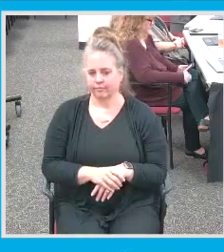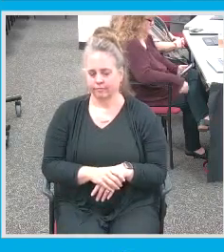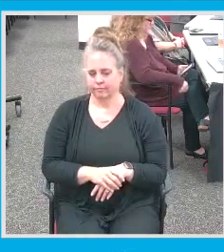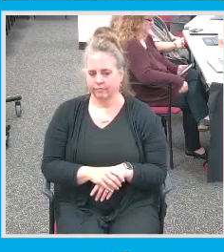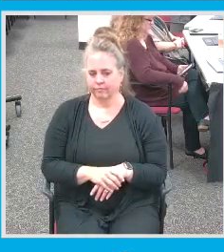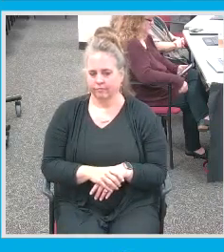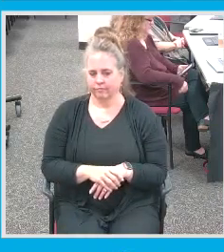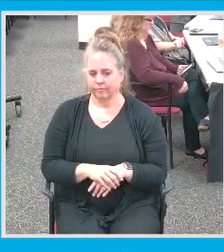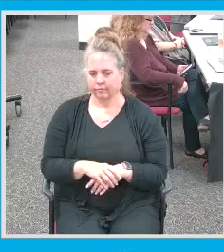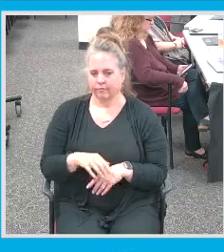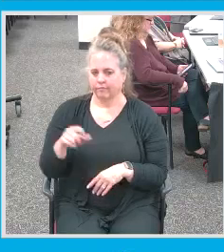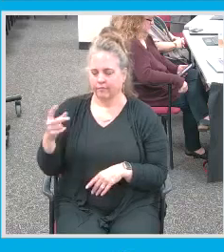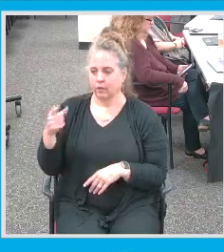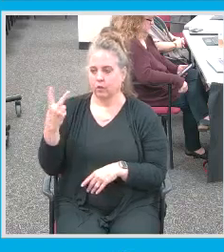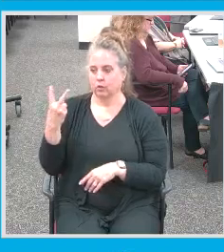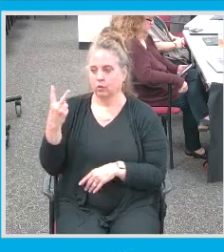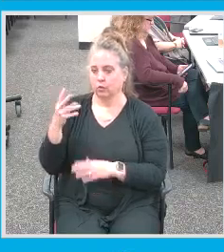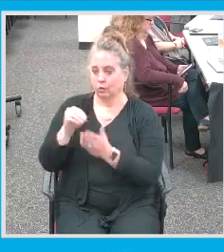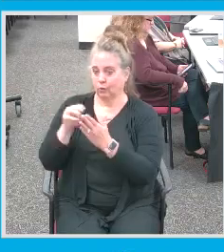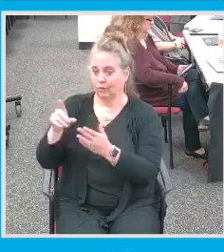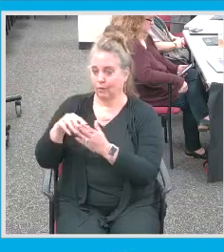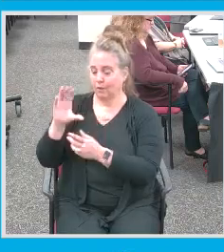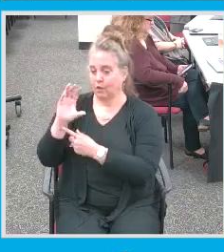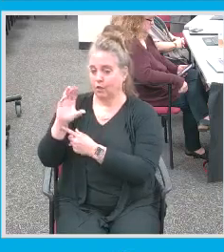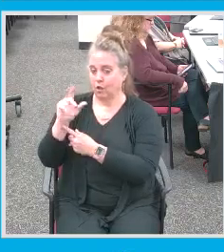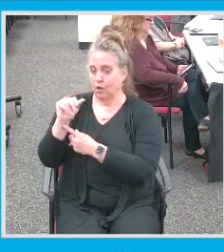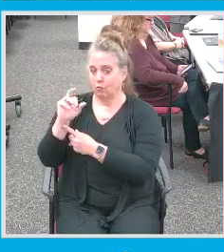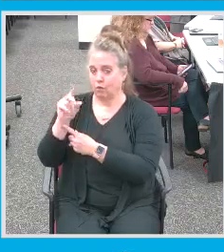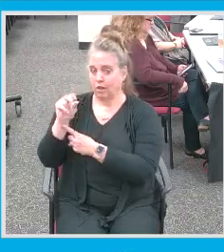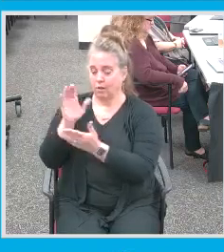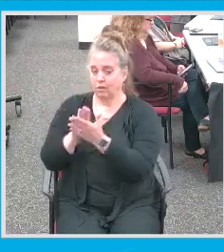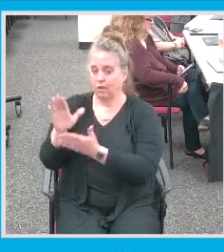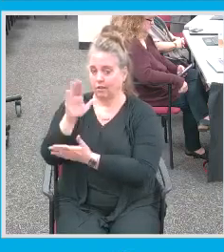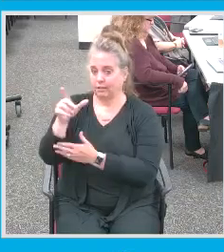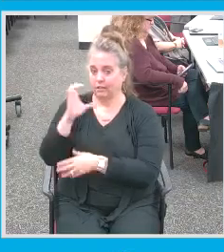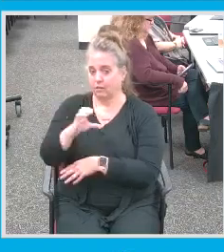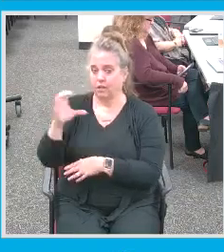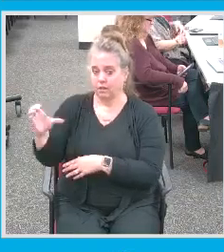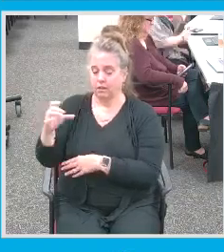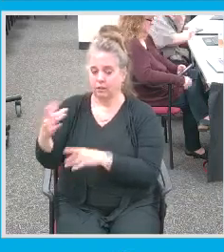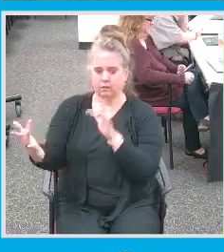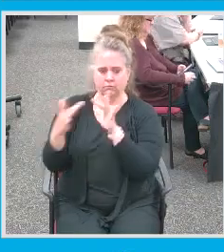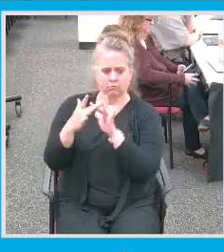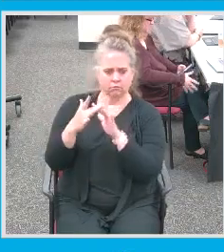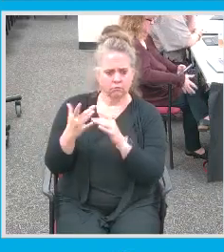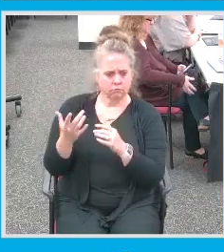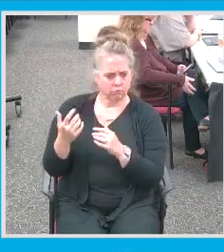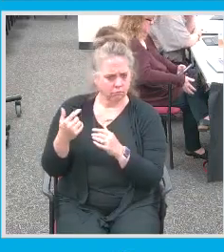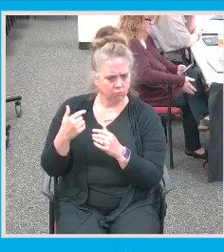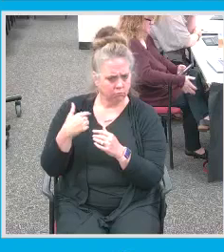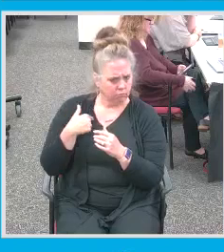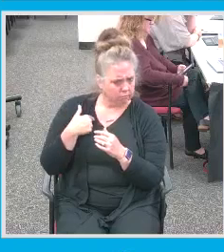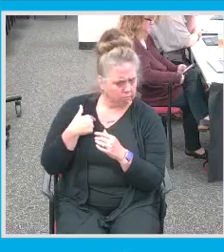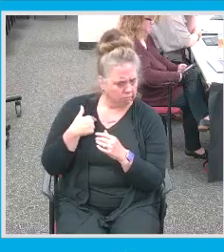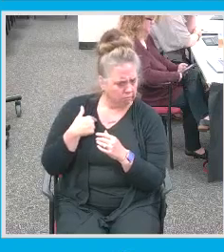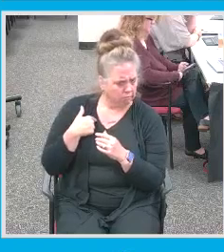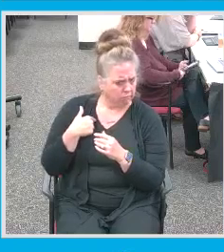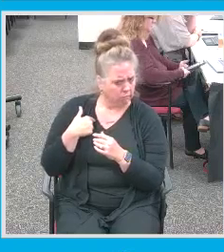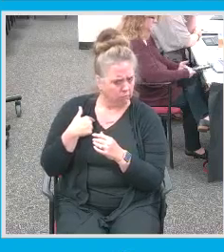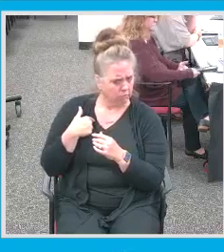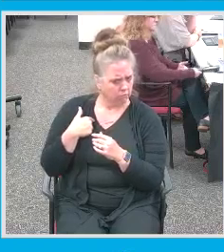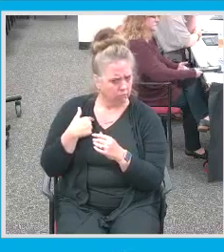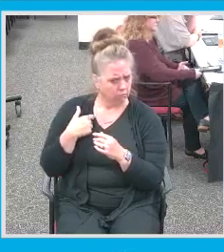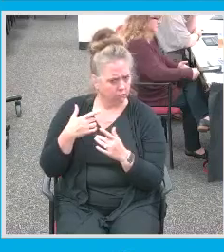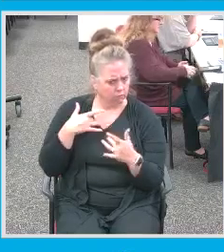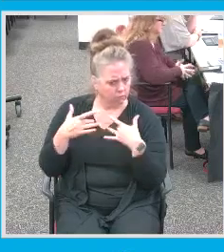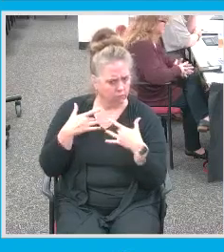Colorado College contact us at the collaborative. And they said, we're really worried about firearms and suicide. And